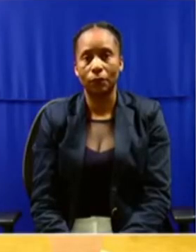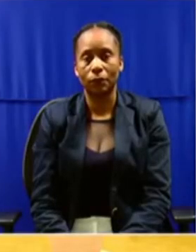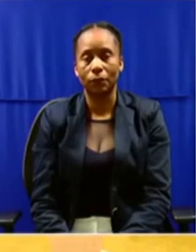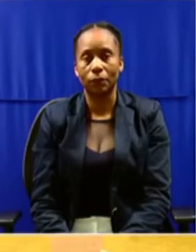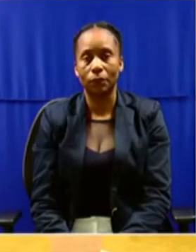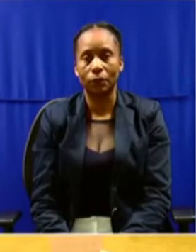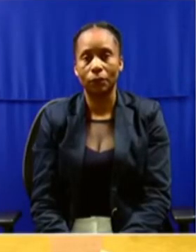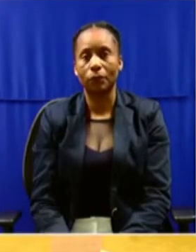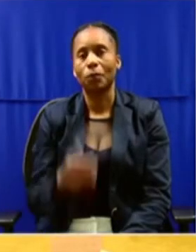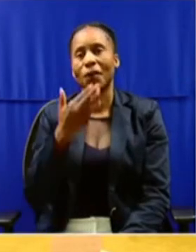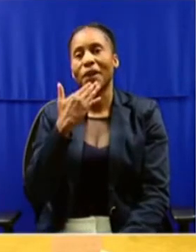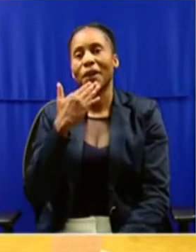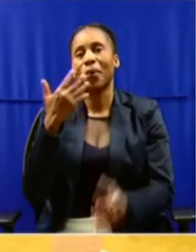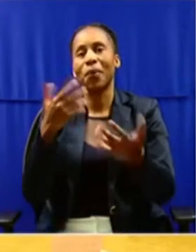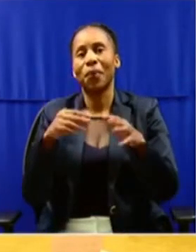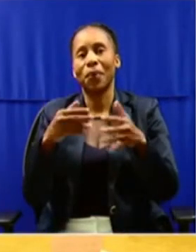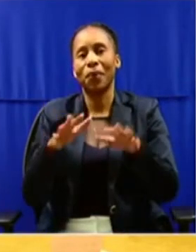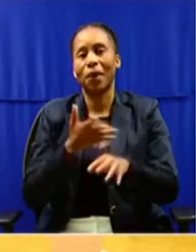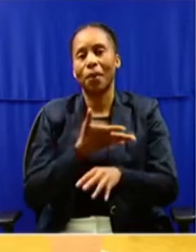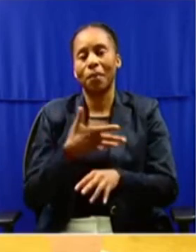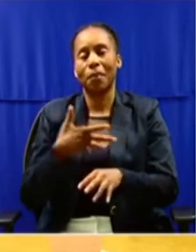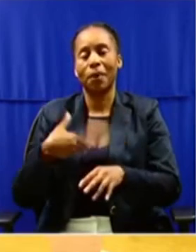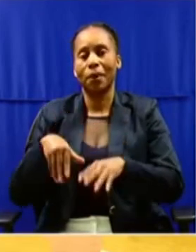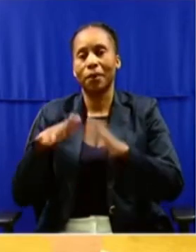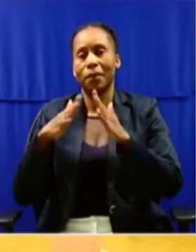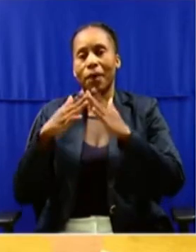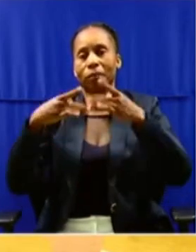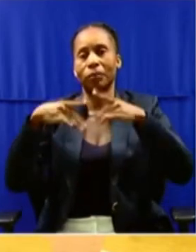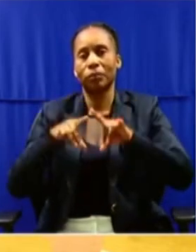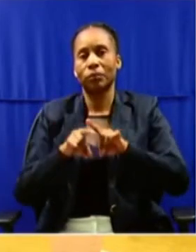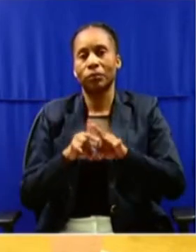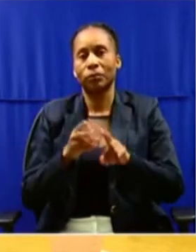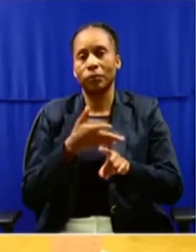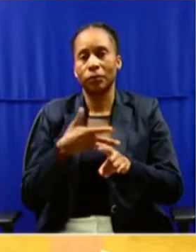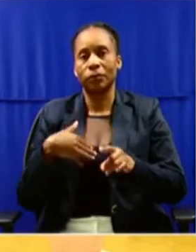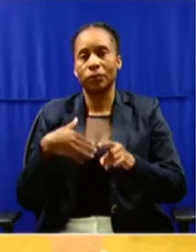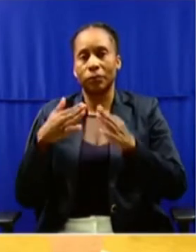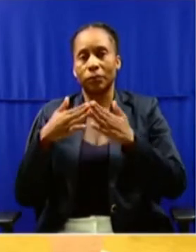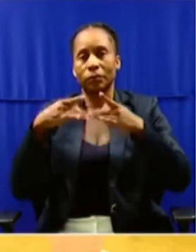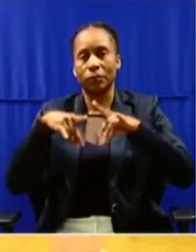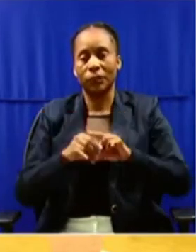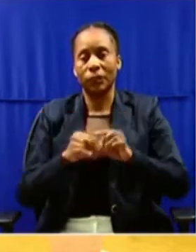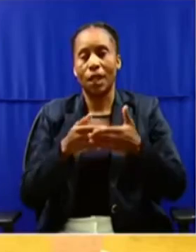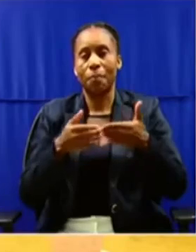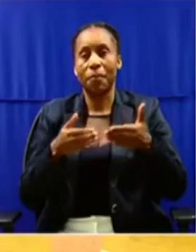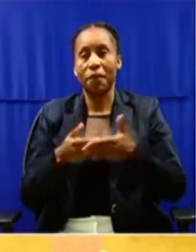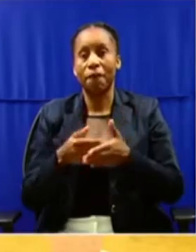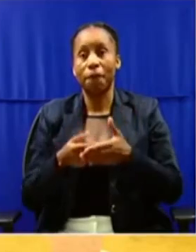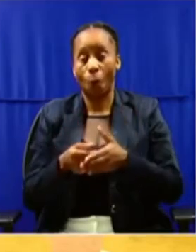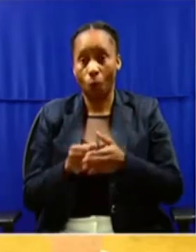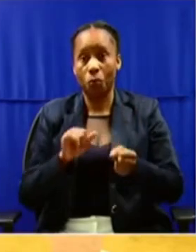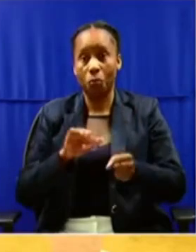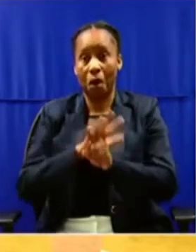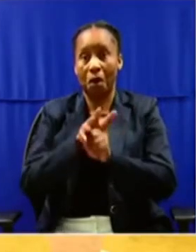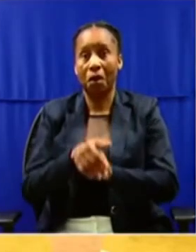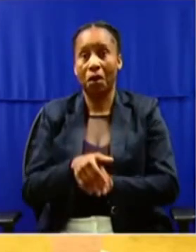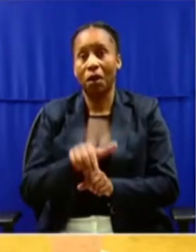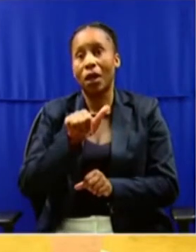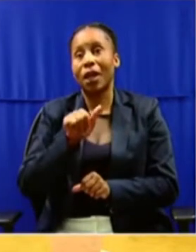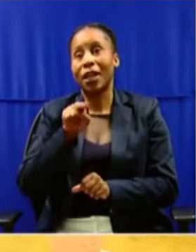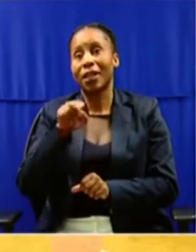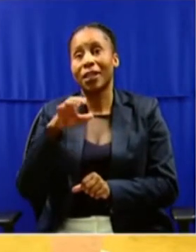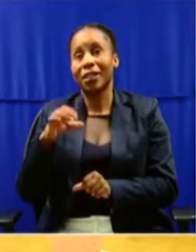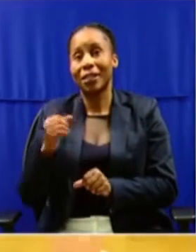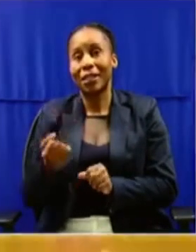Thank you very much, Madam House Chair. Madam House Chair, even before the pandemic and the ANC's lockdown crisis, South